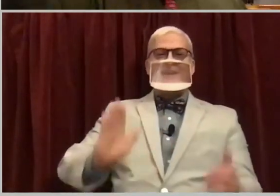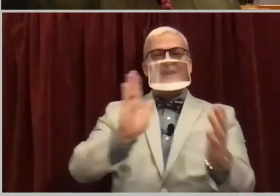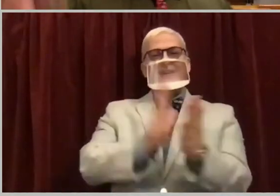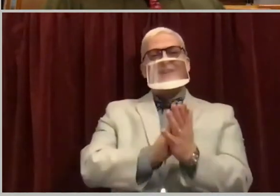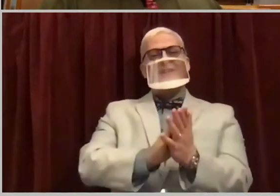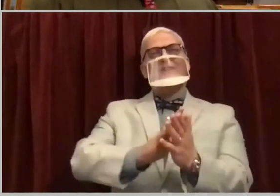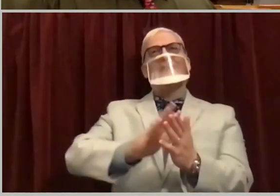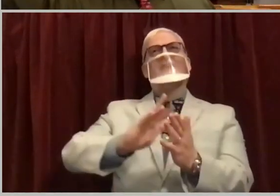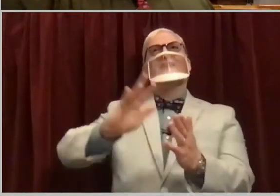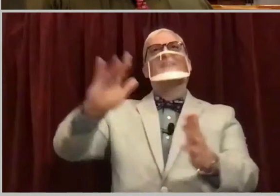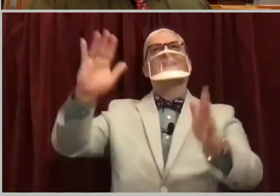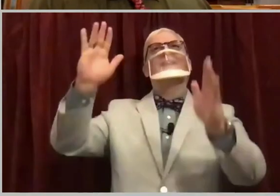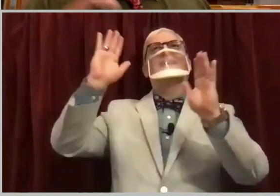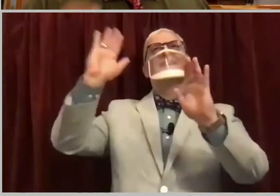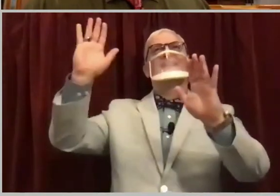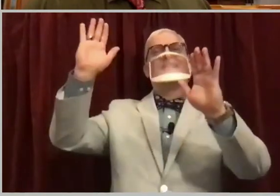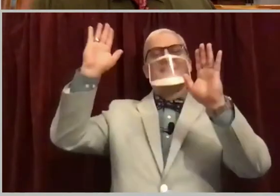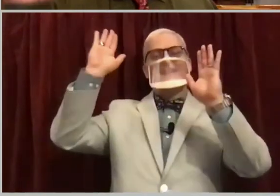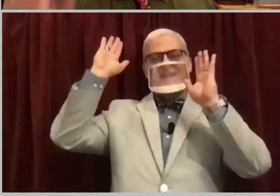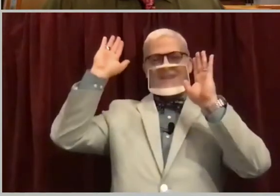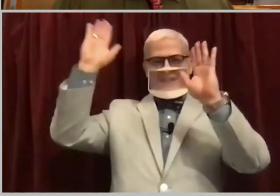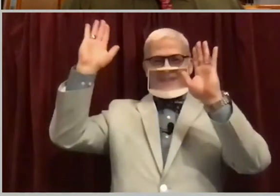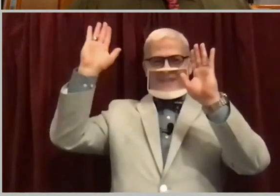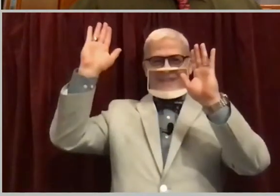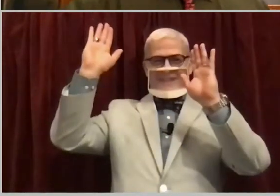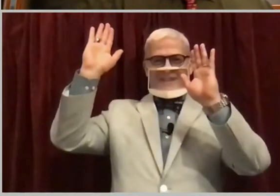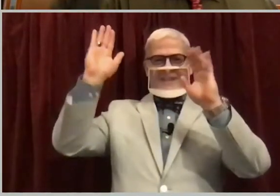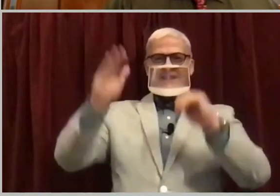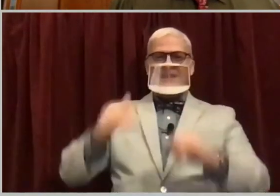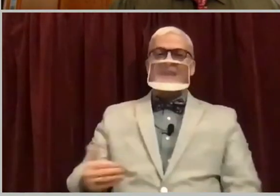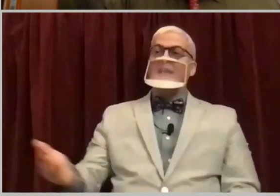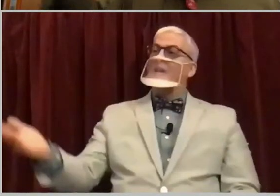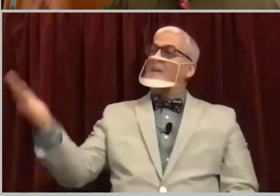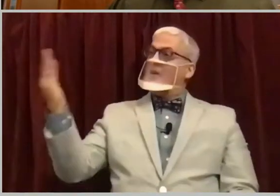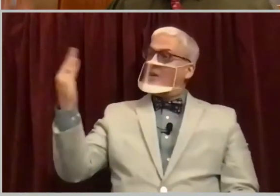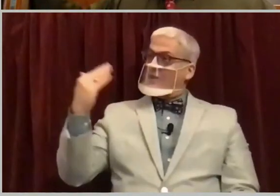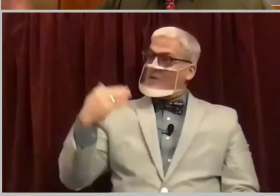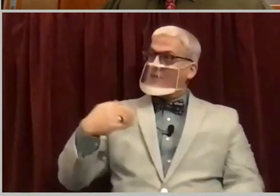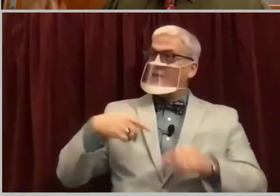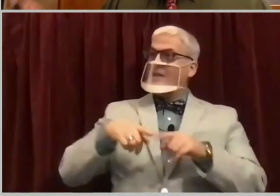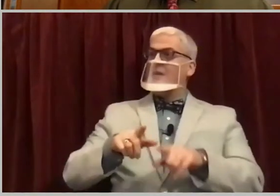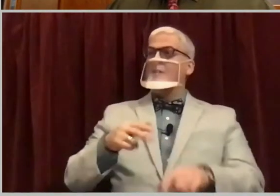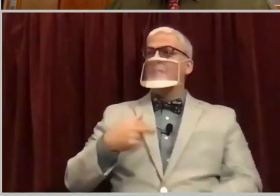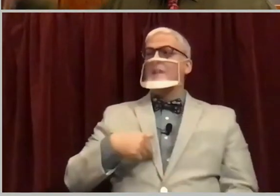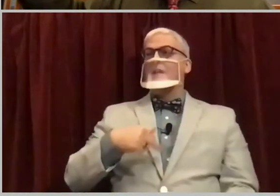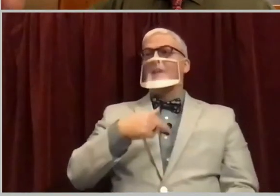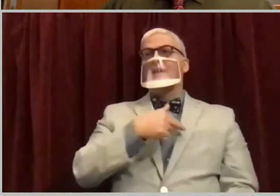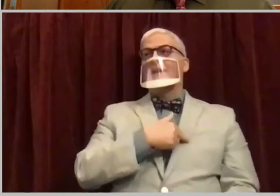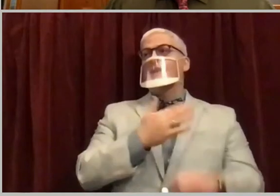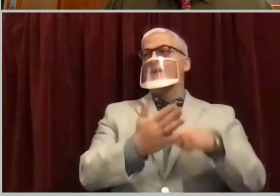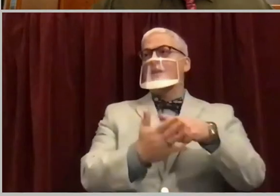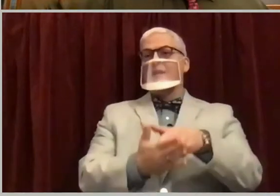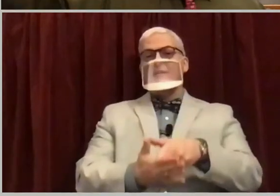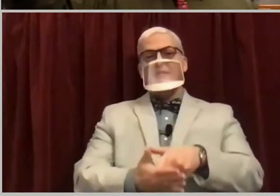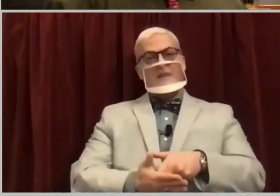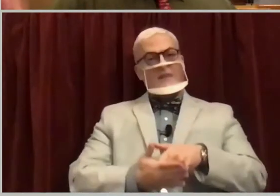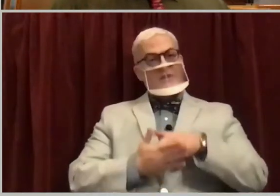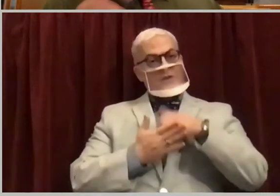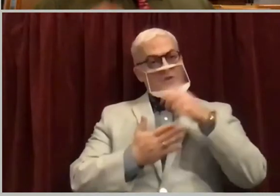God, glory in the highest. O come, let